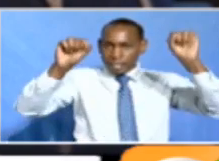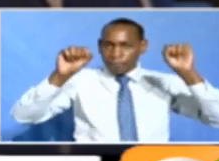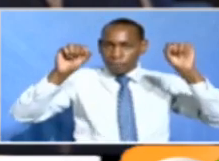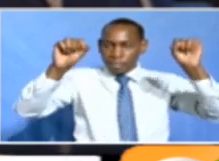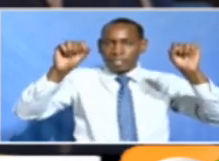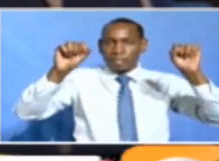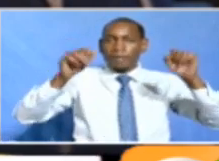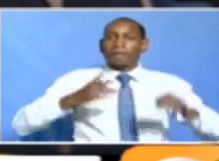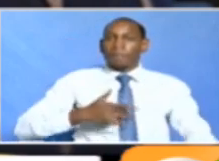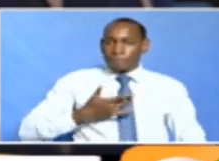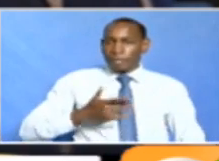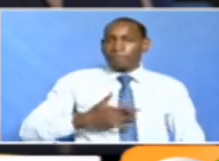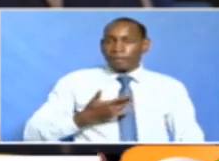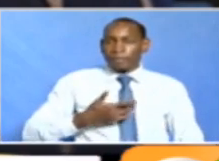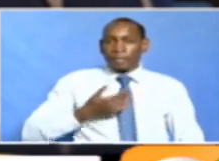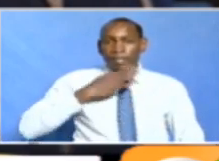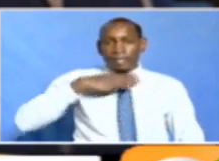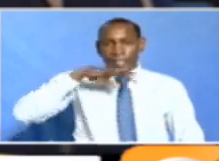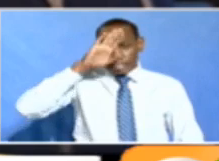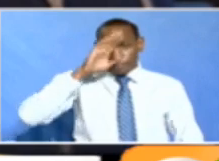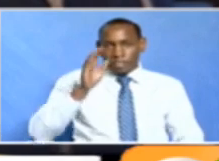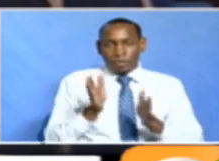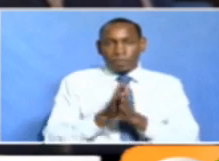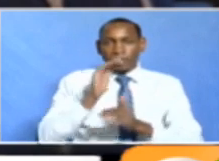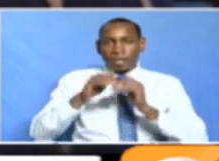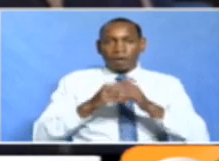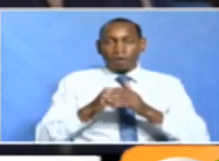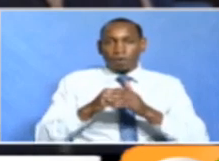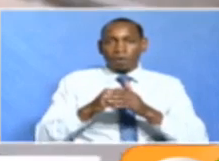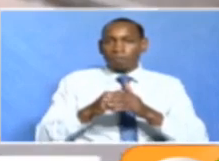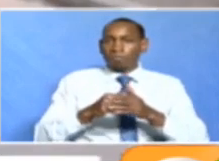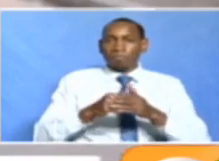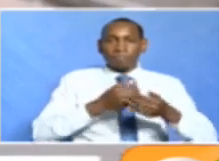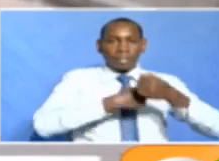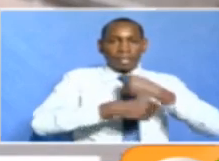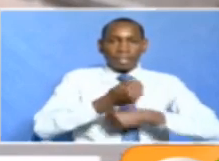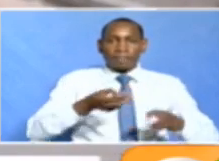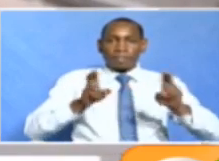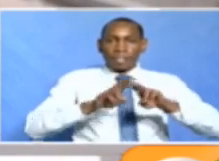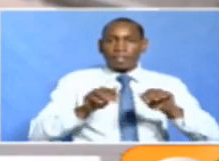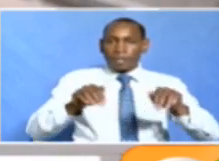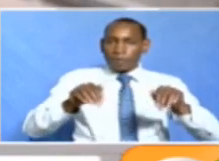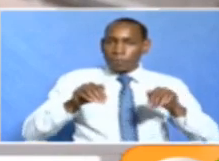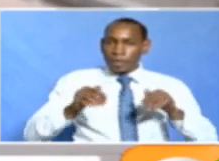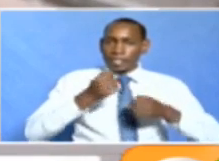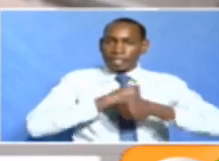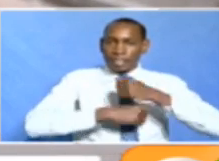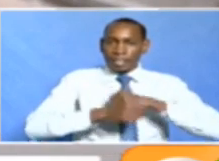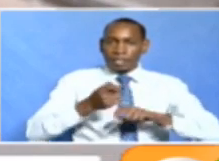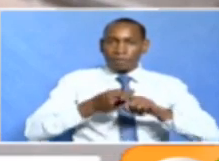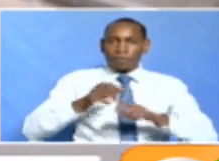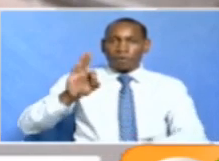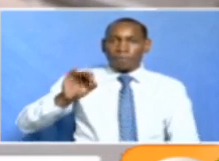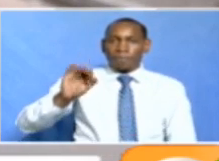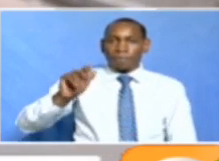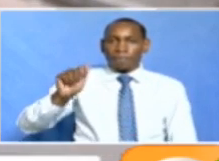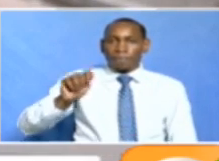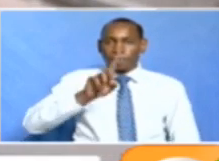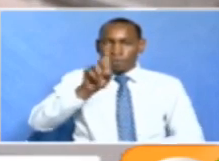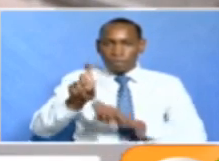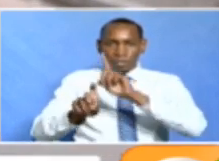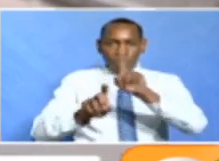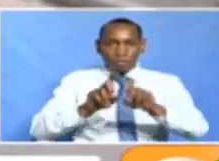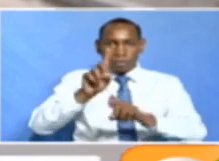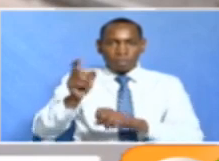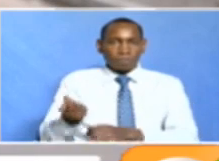fans who feel like they're disappointed with all these things that are happening. As we await subsequent action from FIFA, questions